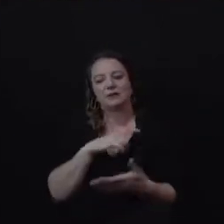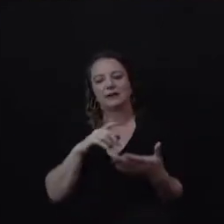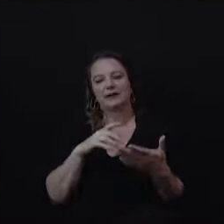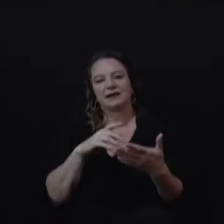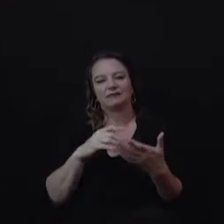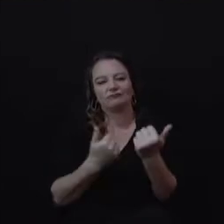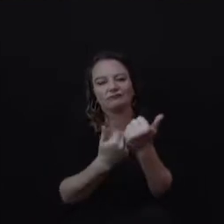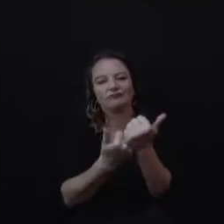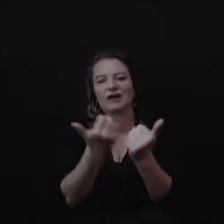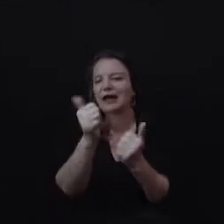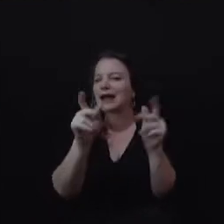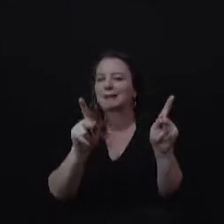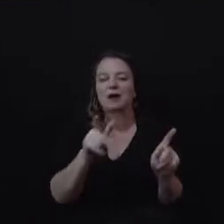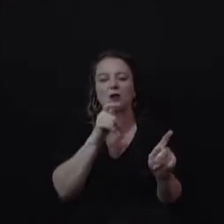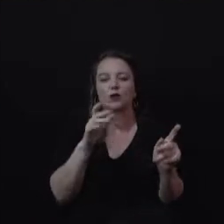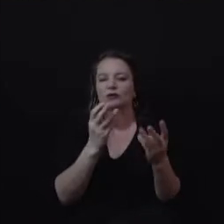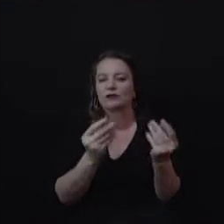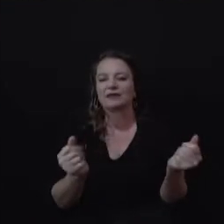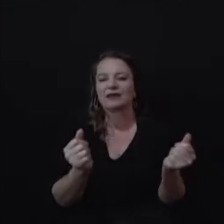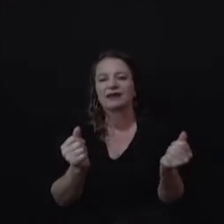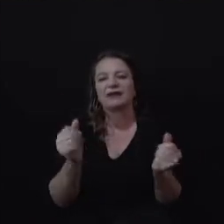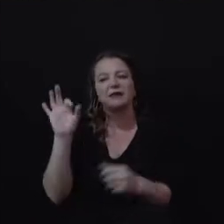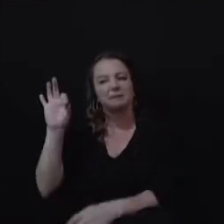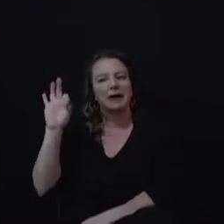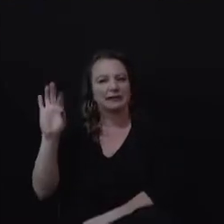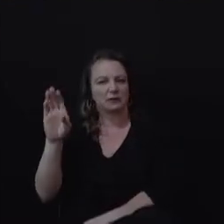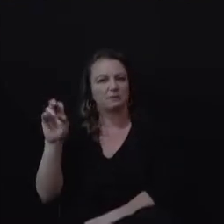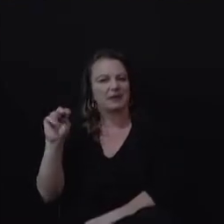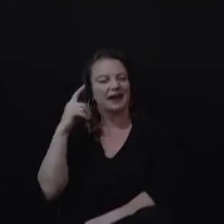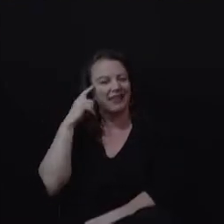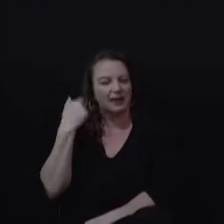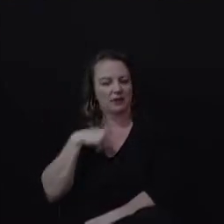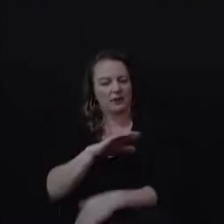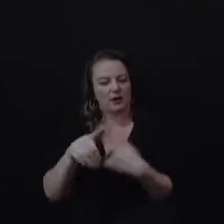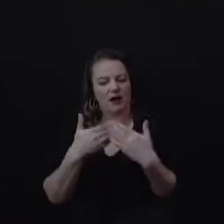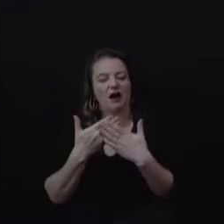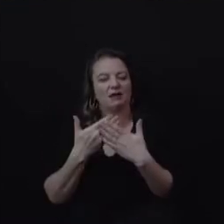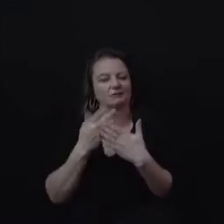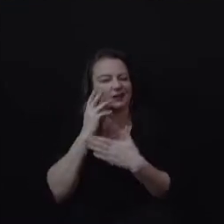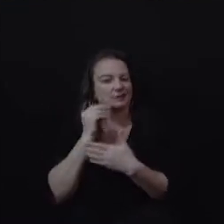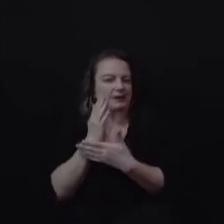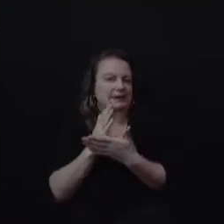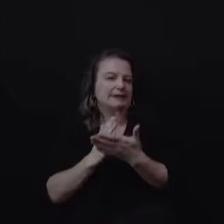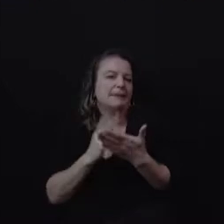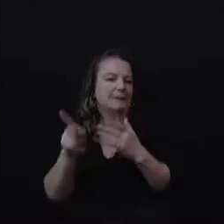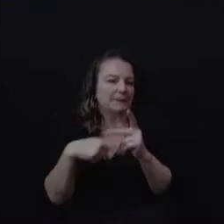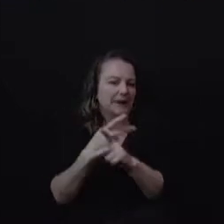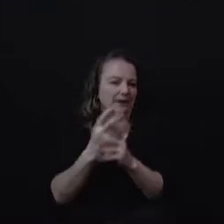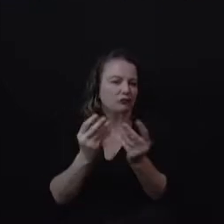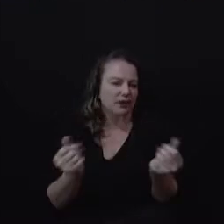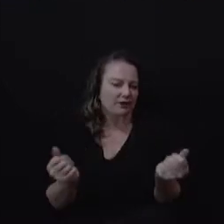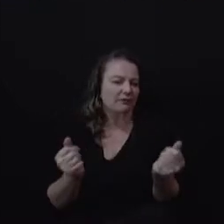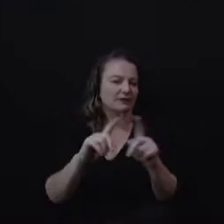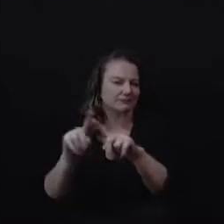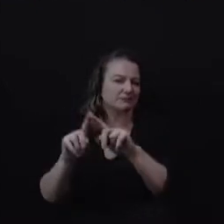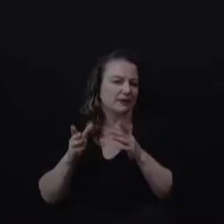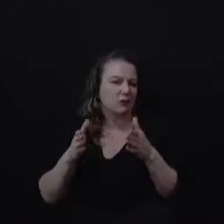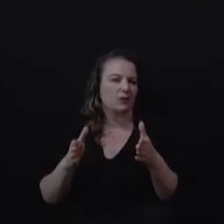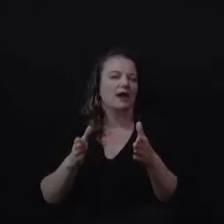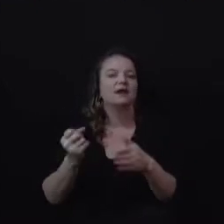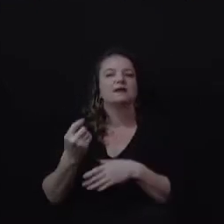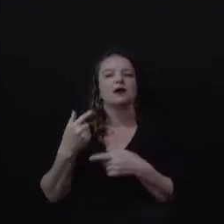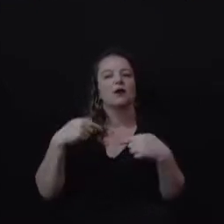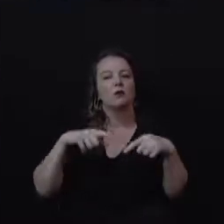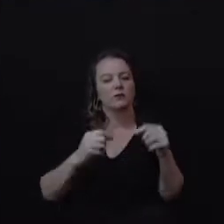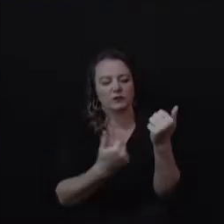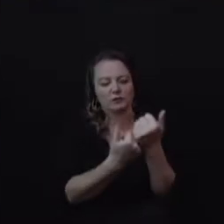in recovery, and to quote Pastor Ben, I think we're all in some form of recovery in one way or another. And so as we wrap our arms around